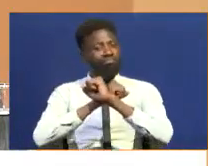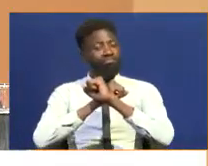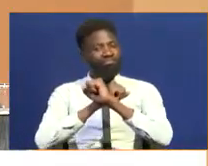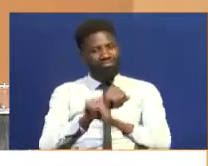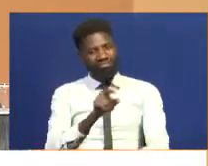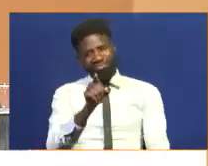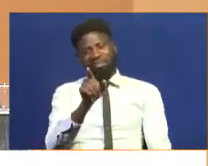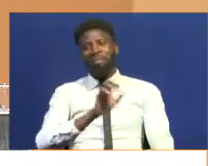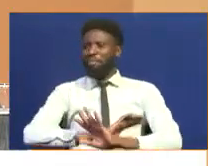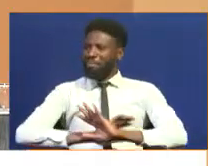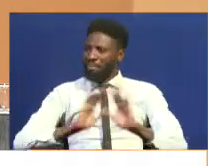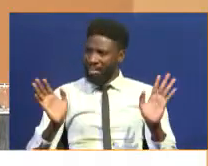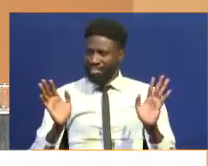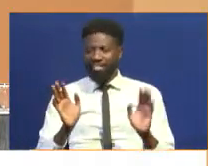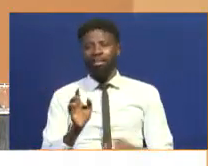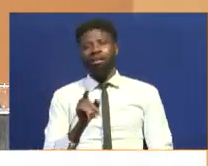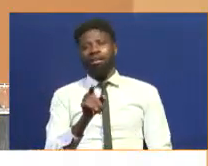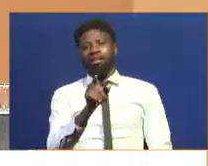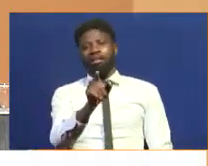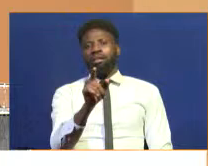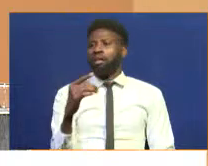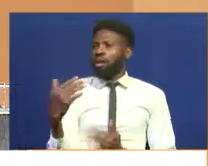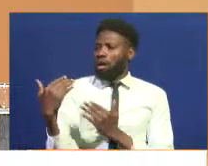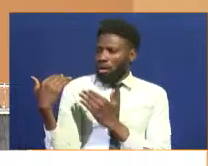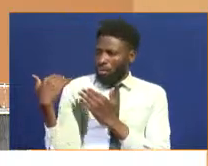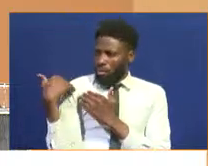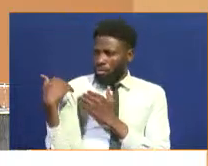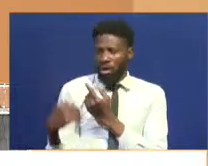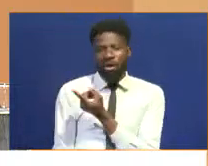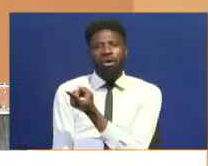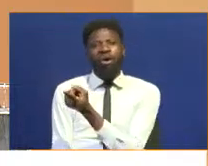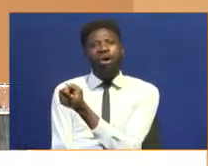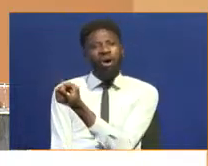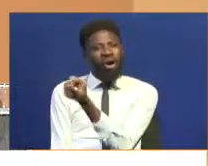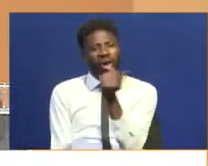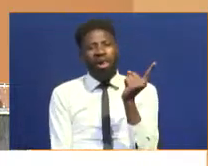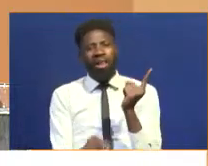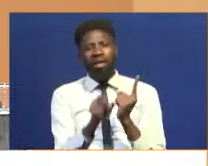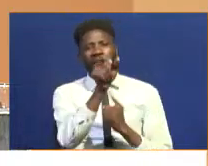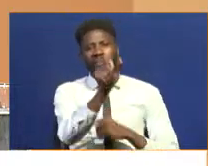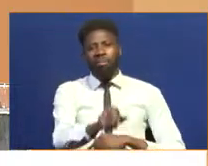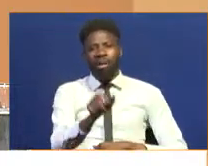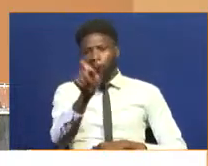whether, and this is the responsibility of everybody, whether it's a judge,